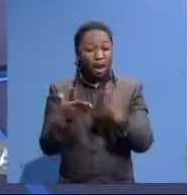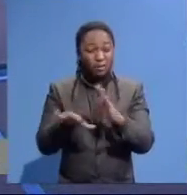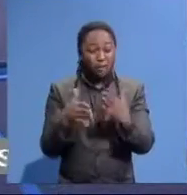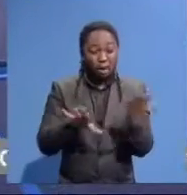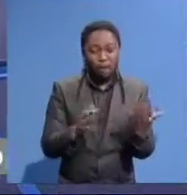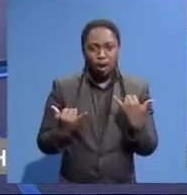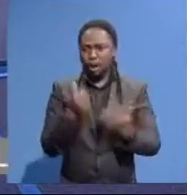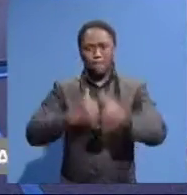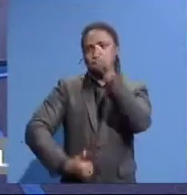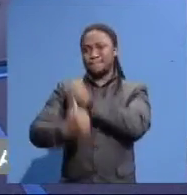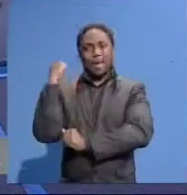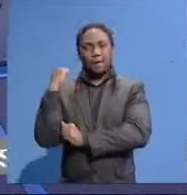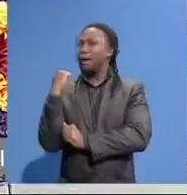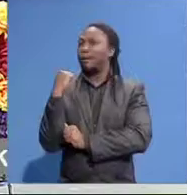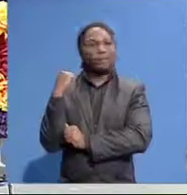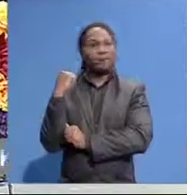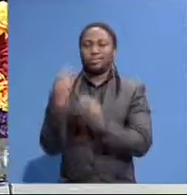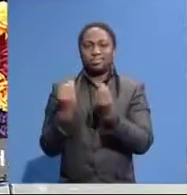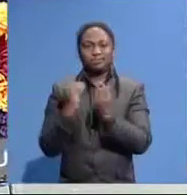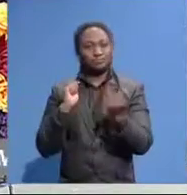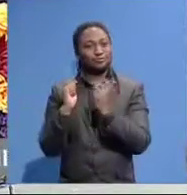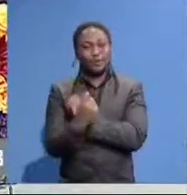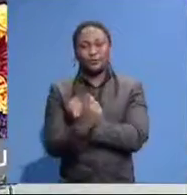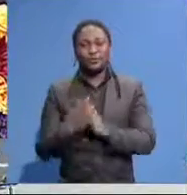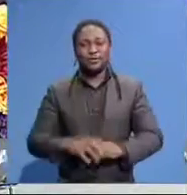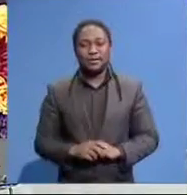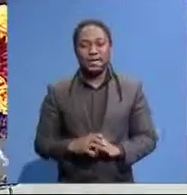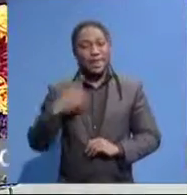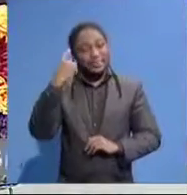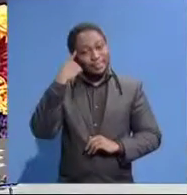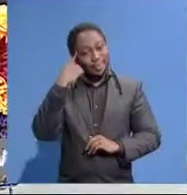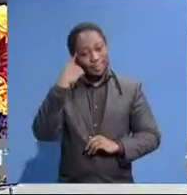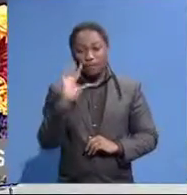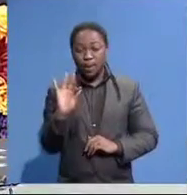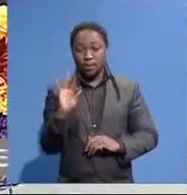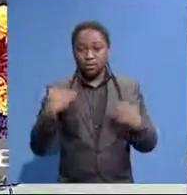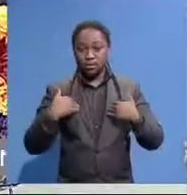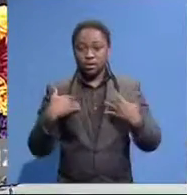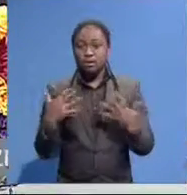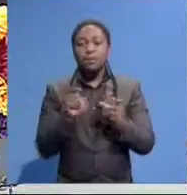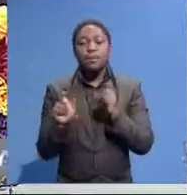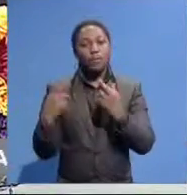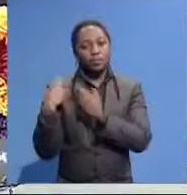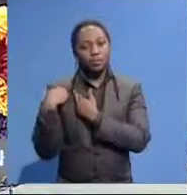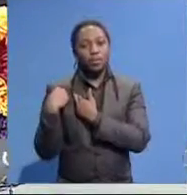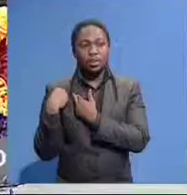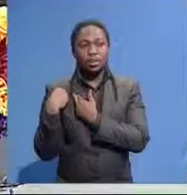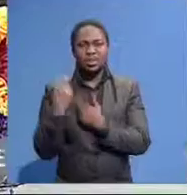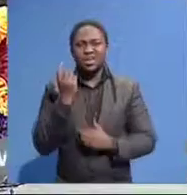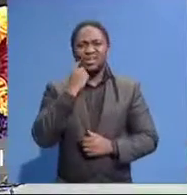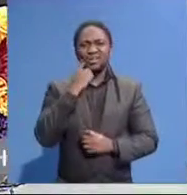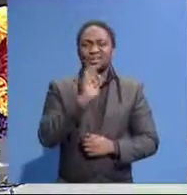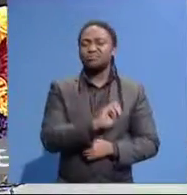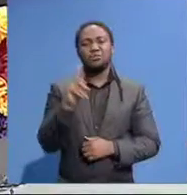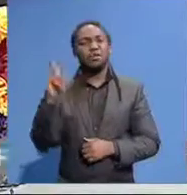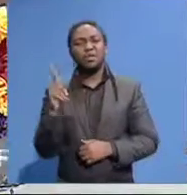start and go back and reverse everything that was done. What I think will happen from Monday is that responsibility, that it's easy to say Tracy will do